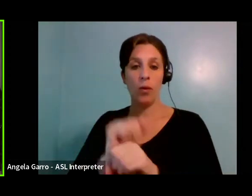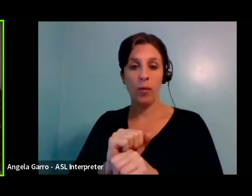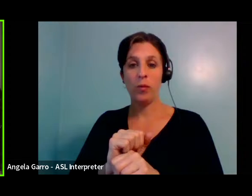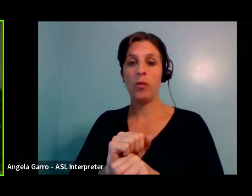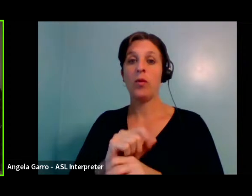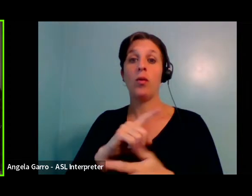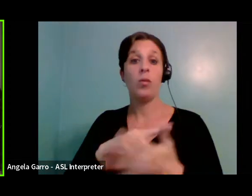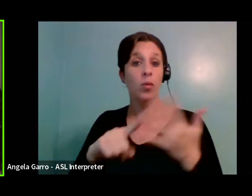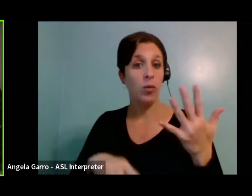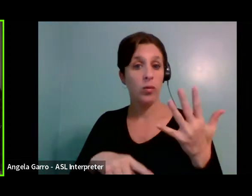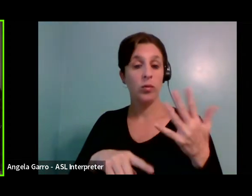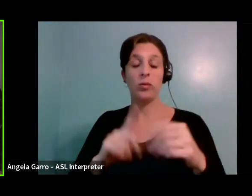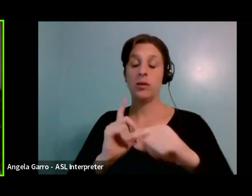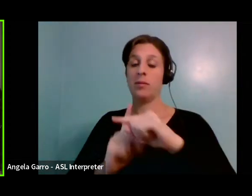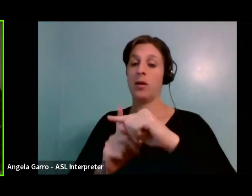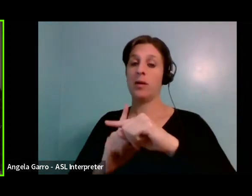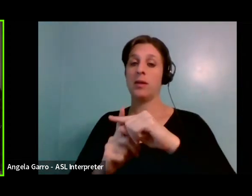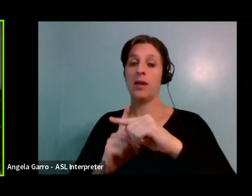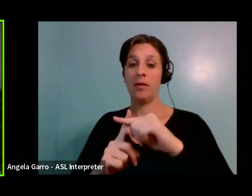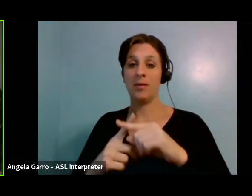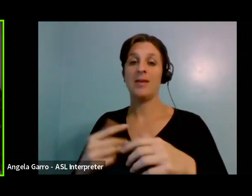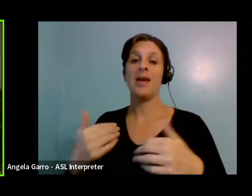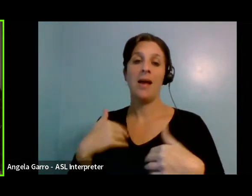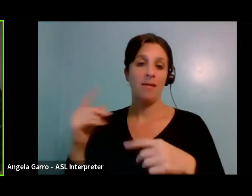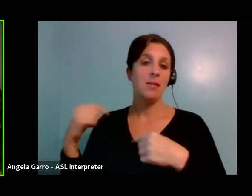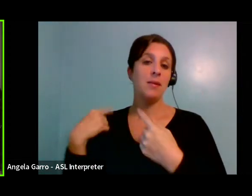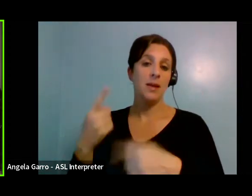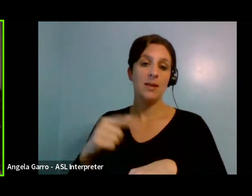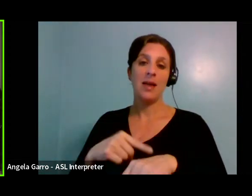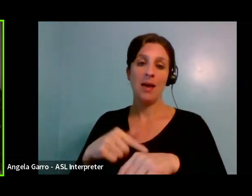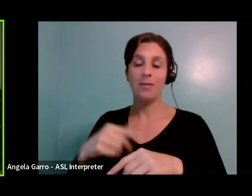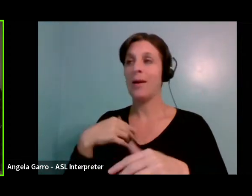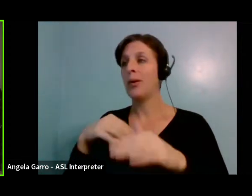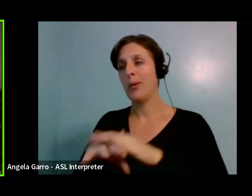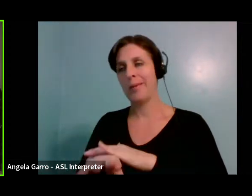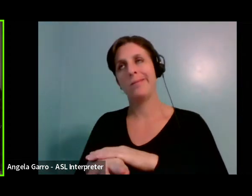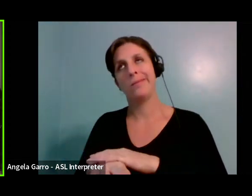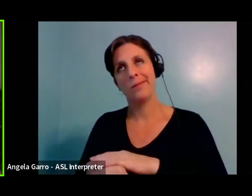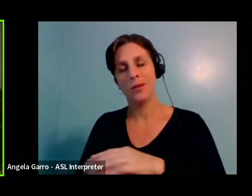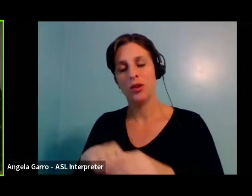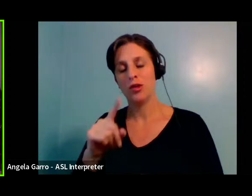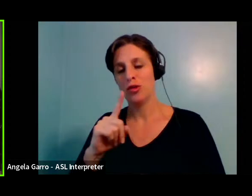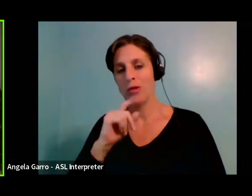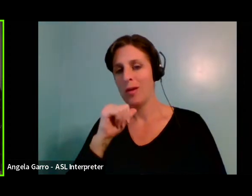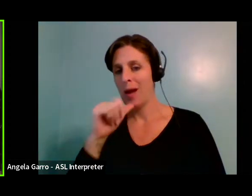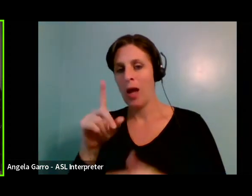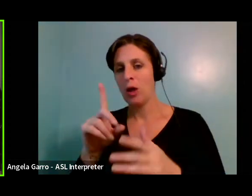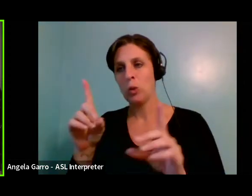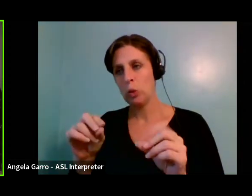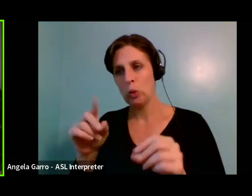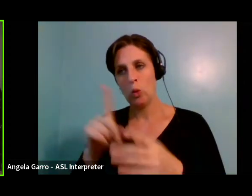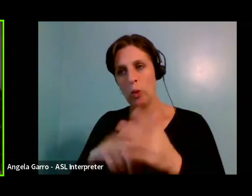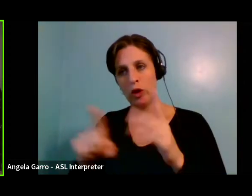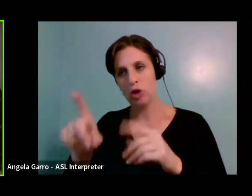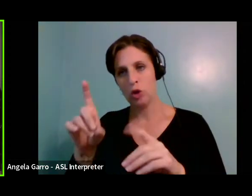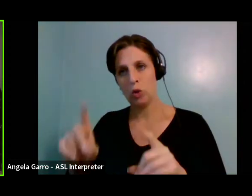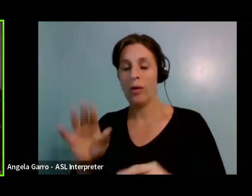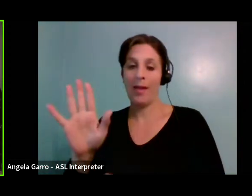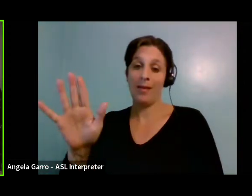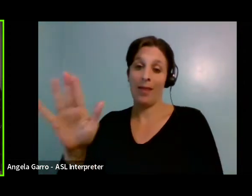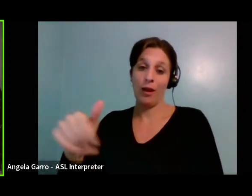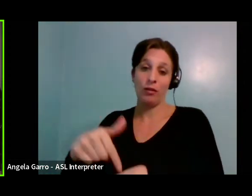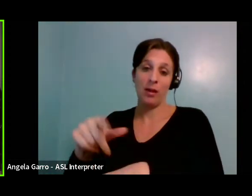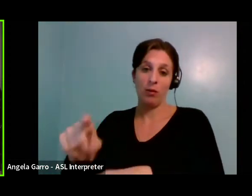been positive. There have been times where I've gone in there and sure, they're not doing what they should do, and that's kind of their time. They have to figure that out.